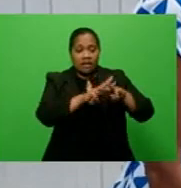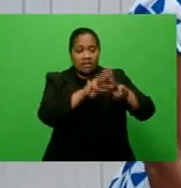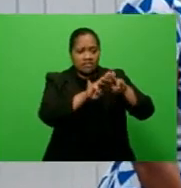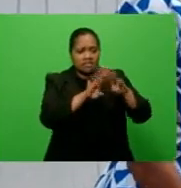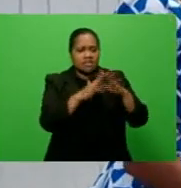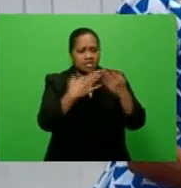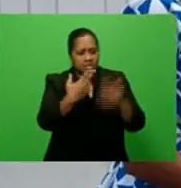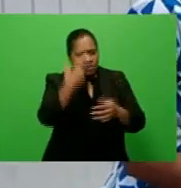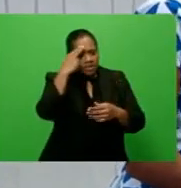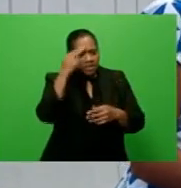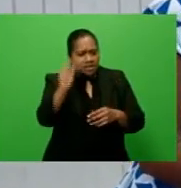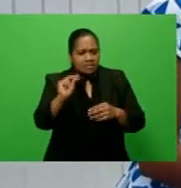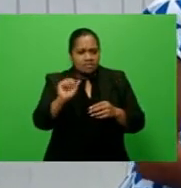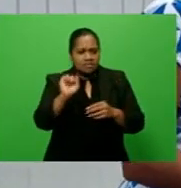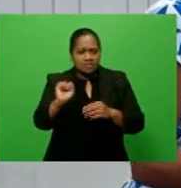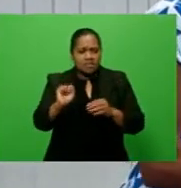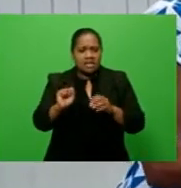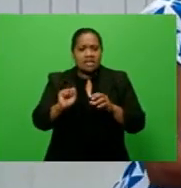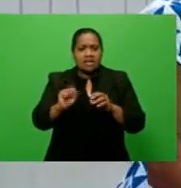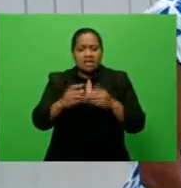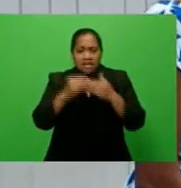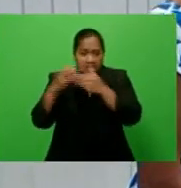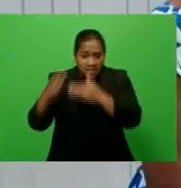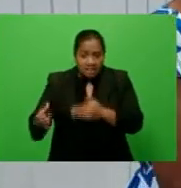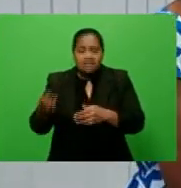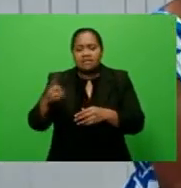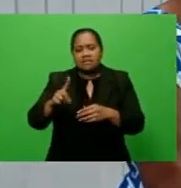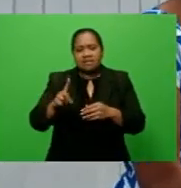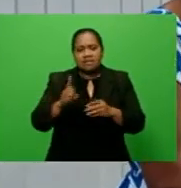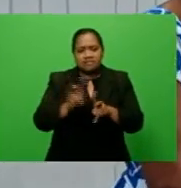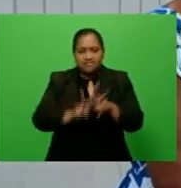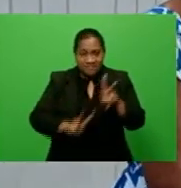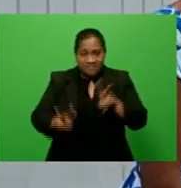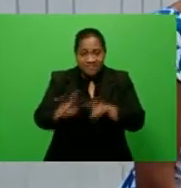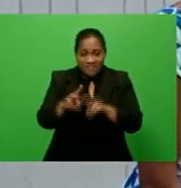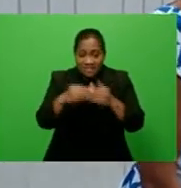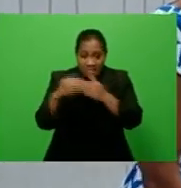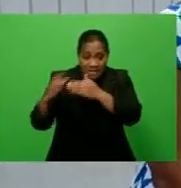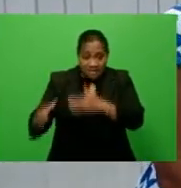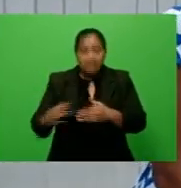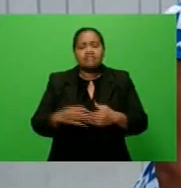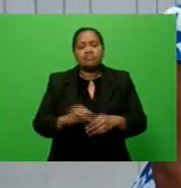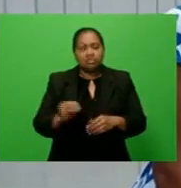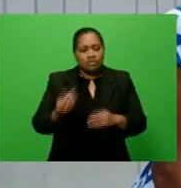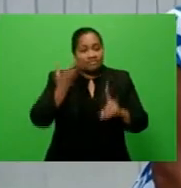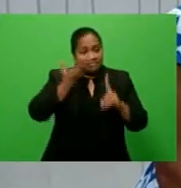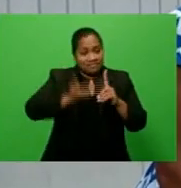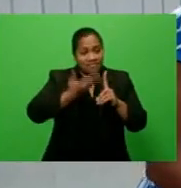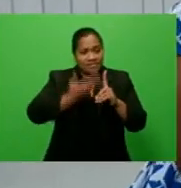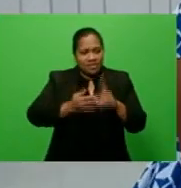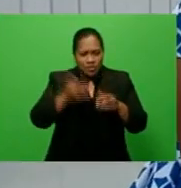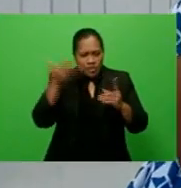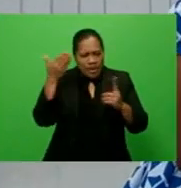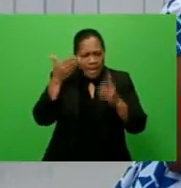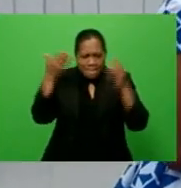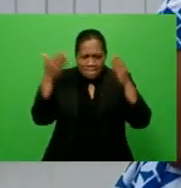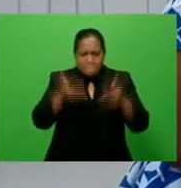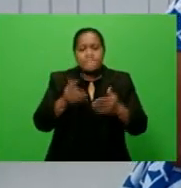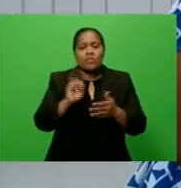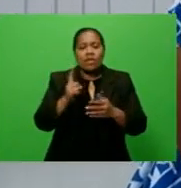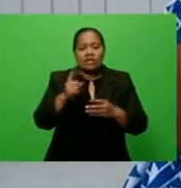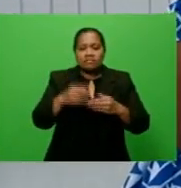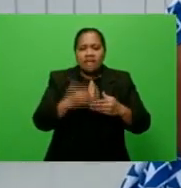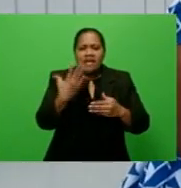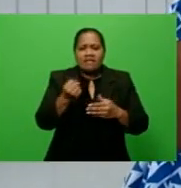and deputy leader in November, and Thambuya says her application for deputy leader is aimed at upholding gender equality in the party and its